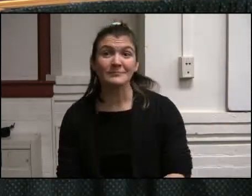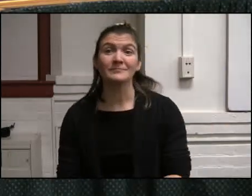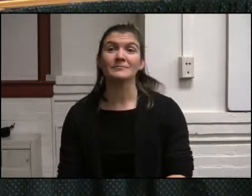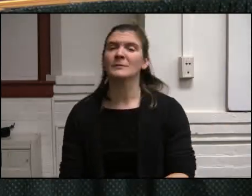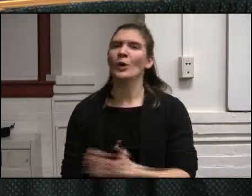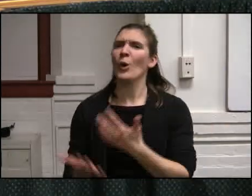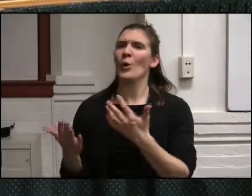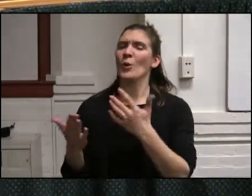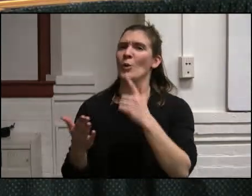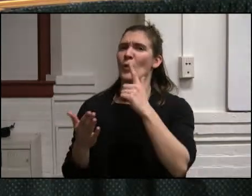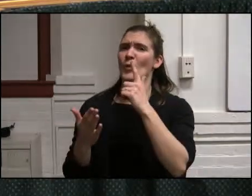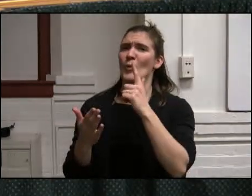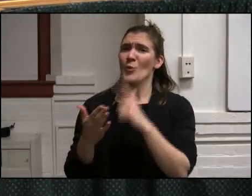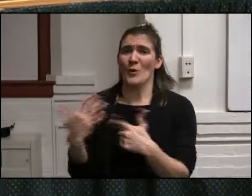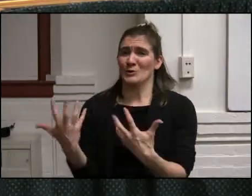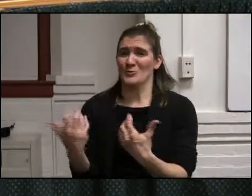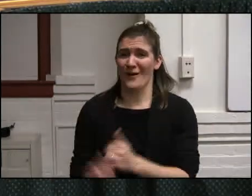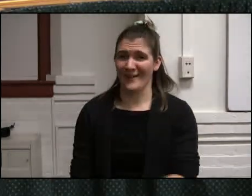actually looking for